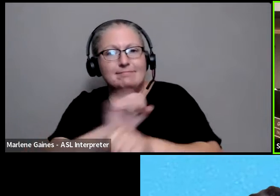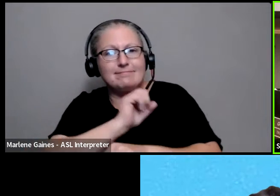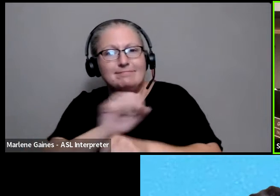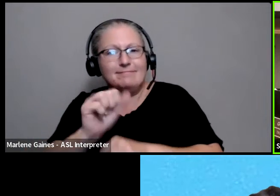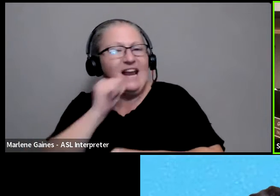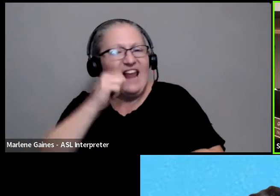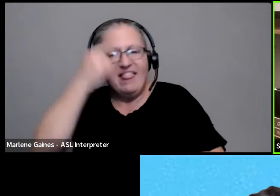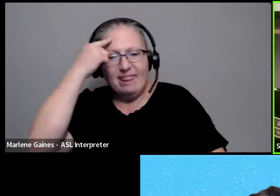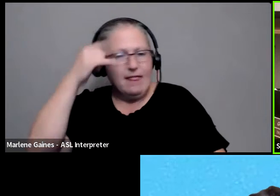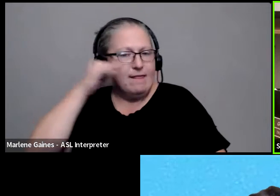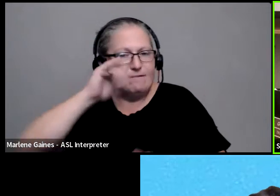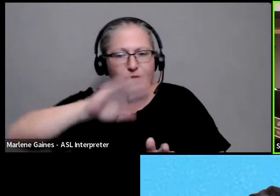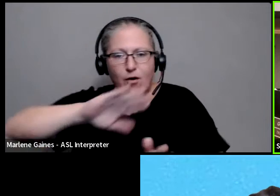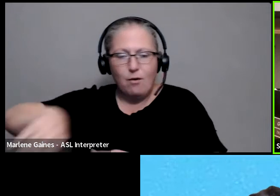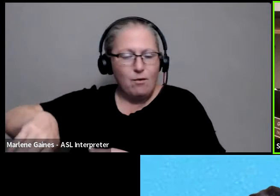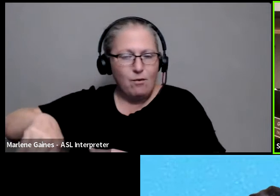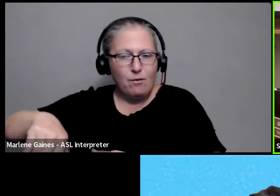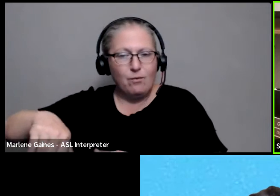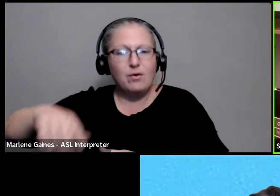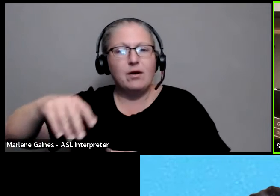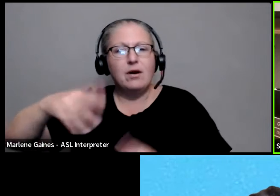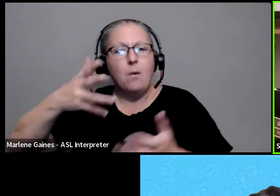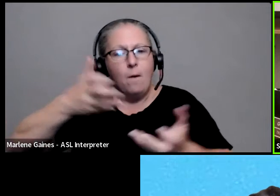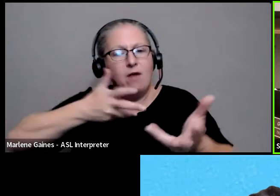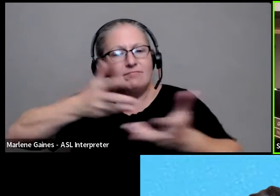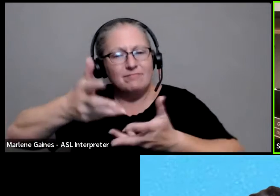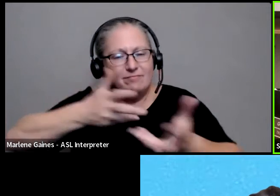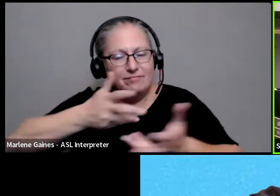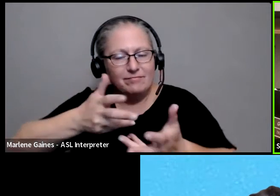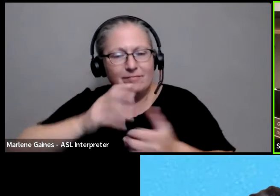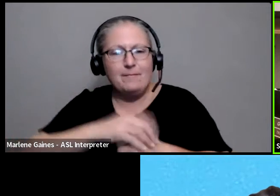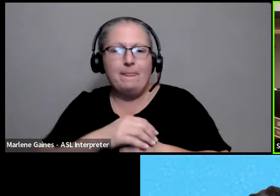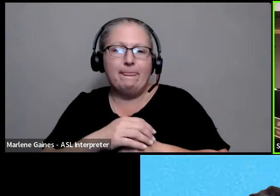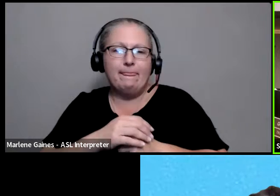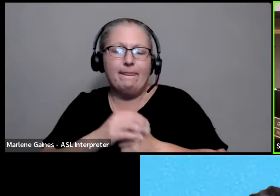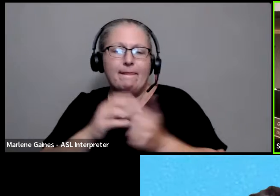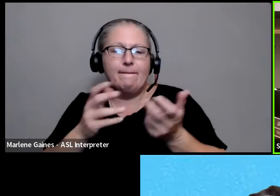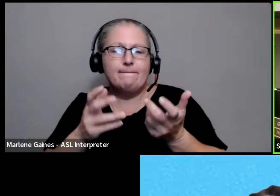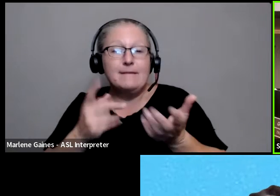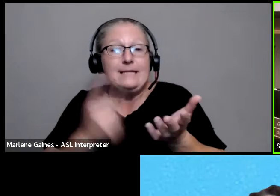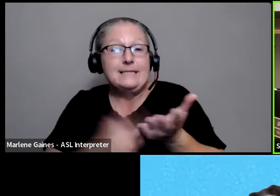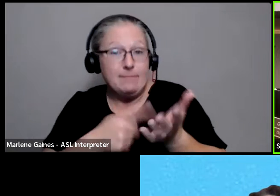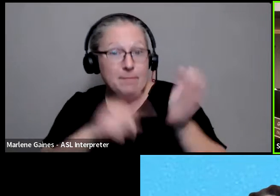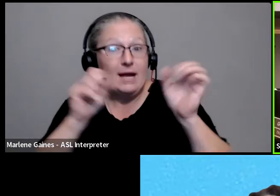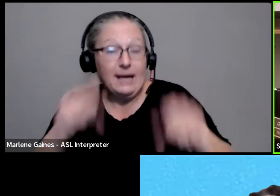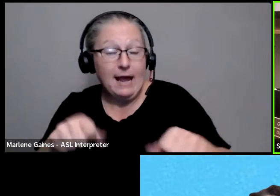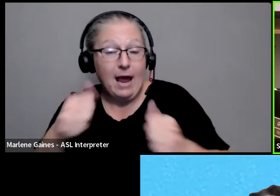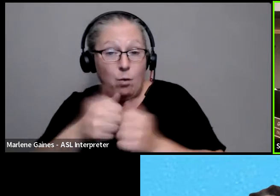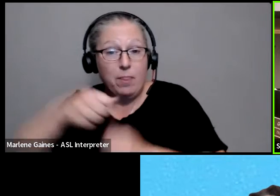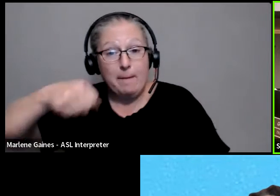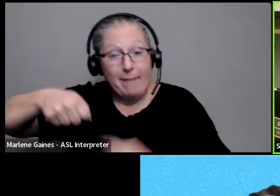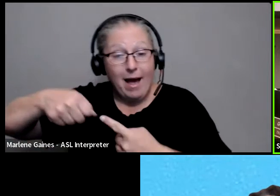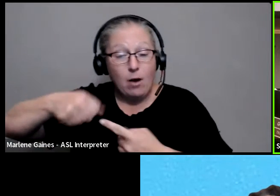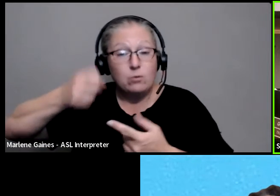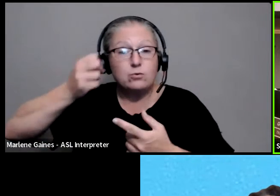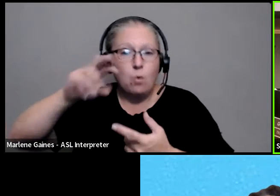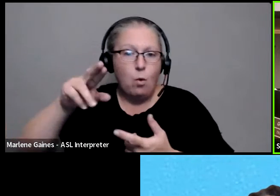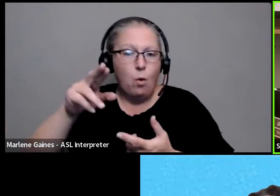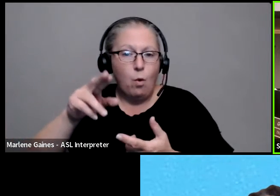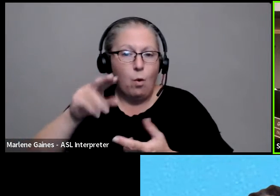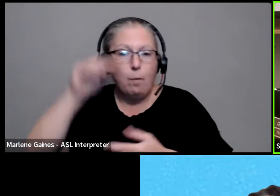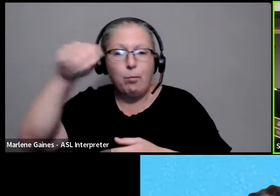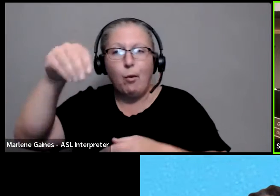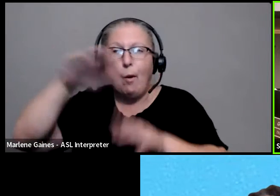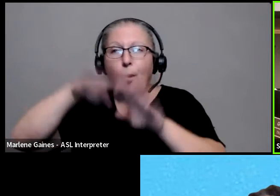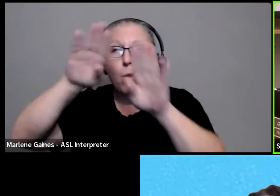thinking about the phone and are actually thinking about interactions. And I think sometimes we can do that with pouches or just the put them on the